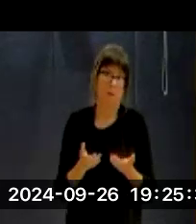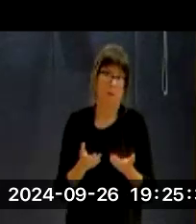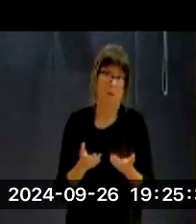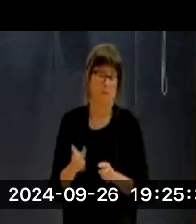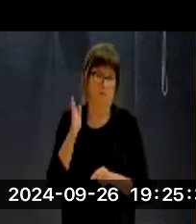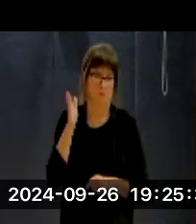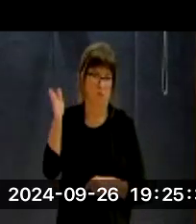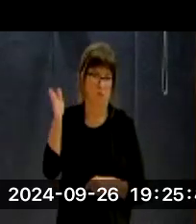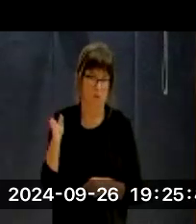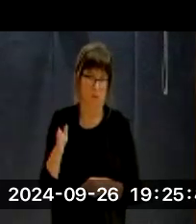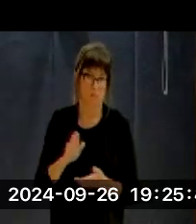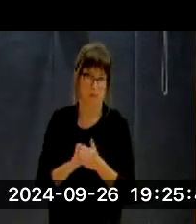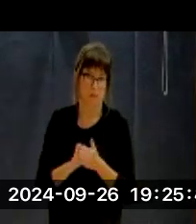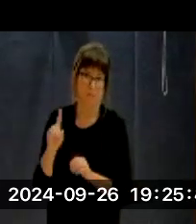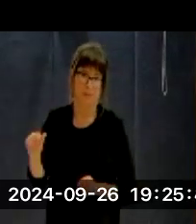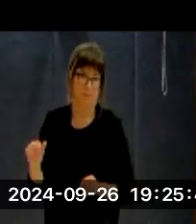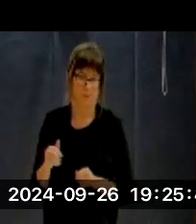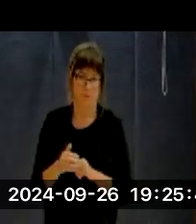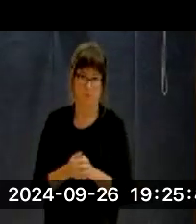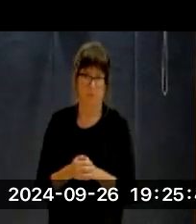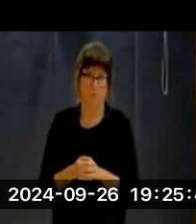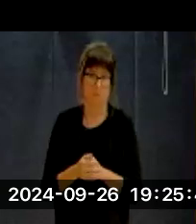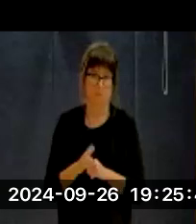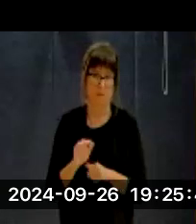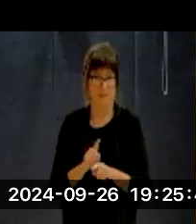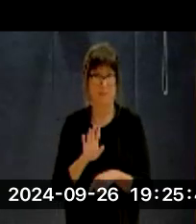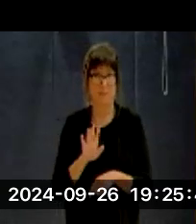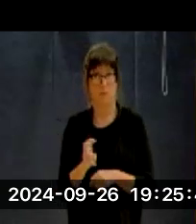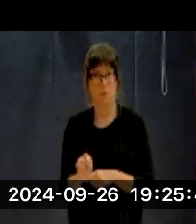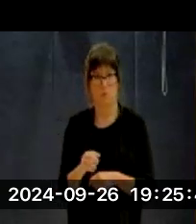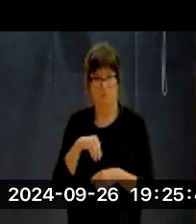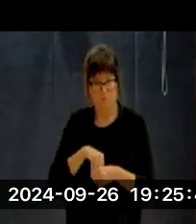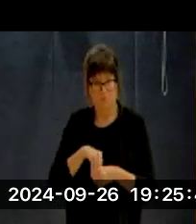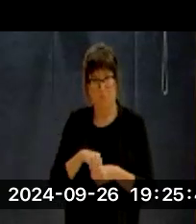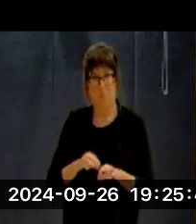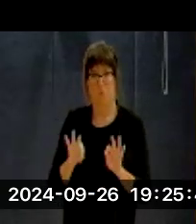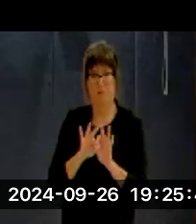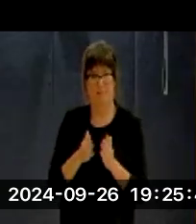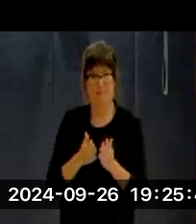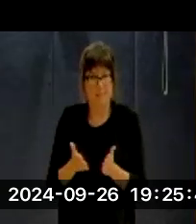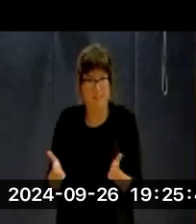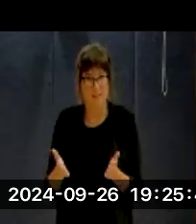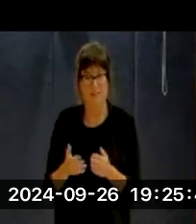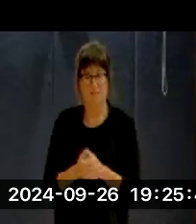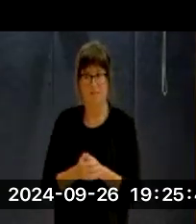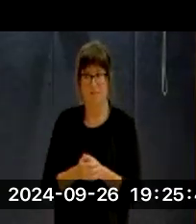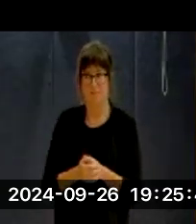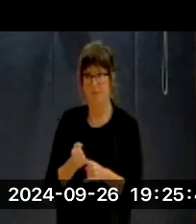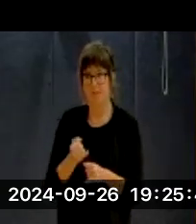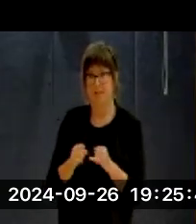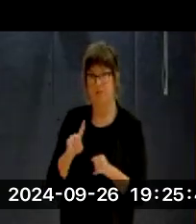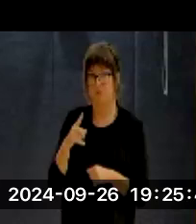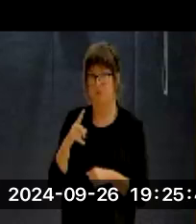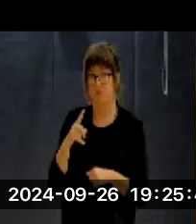disabled, as its own intrinsic important thing. And I guess my last thing was just a question for